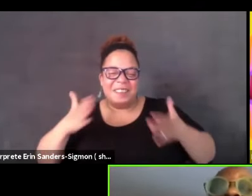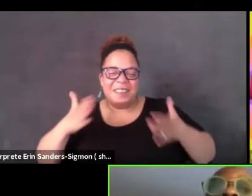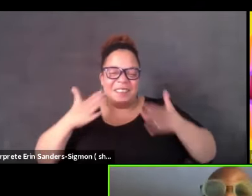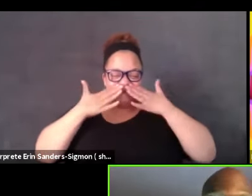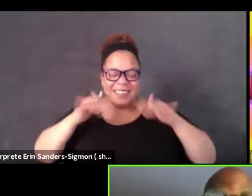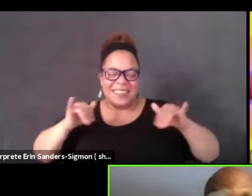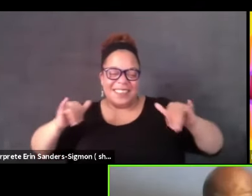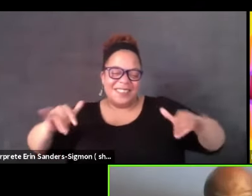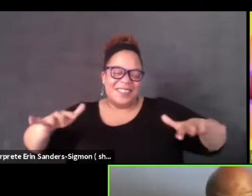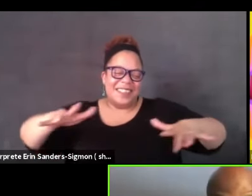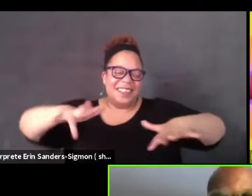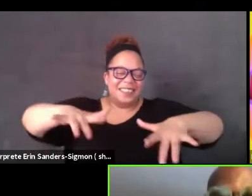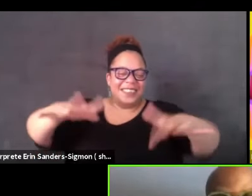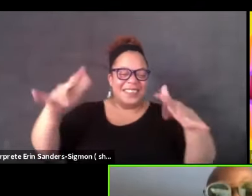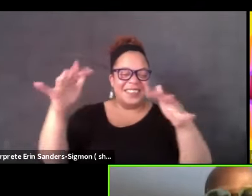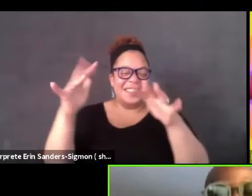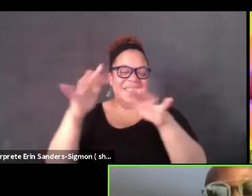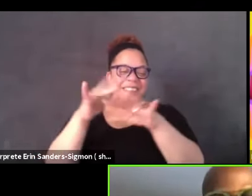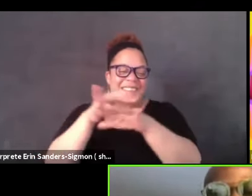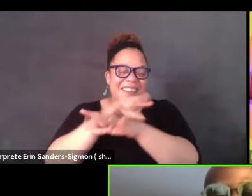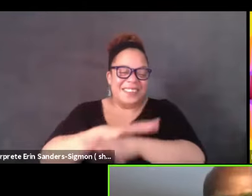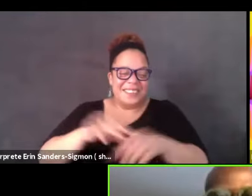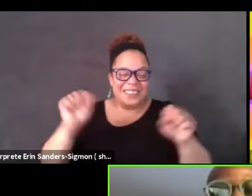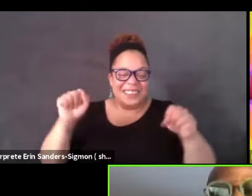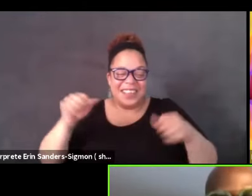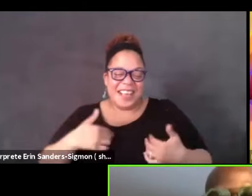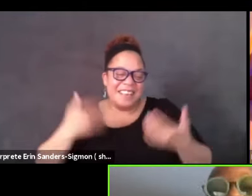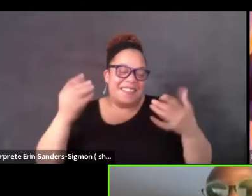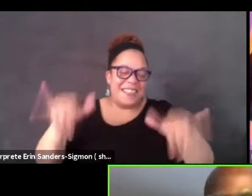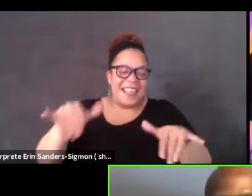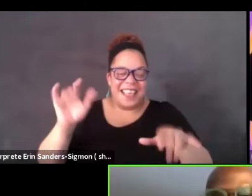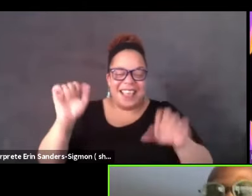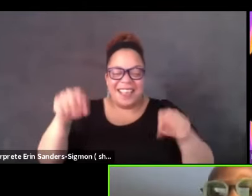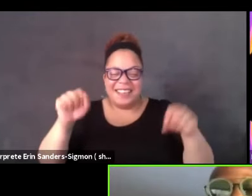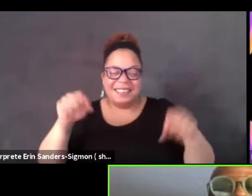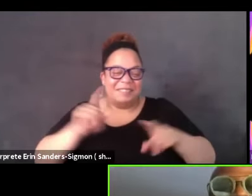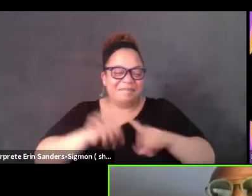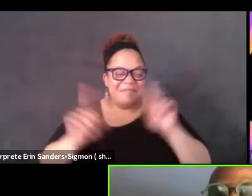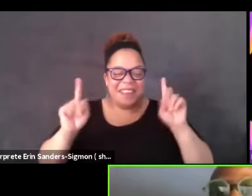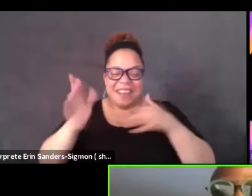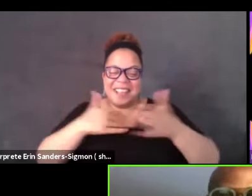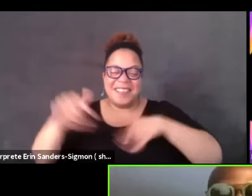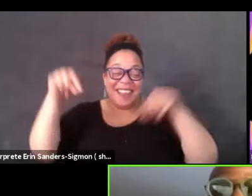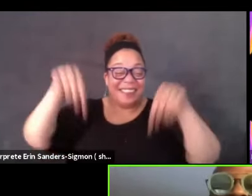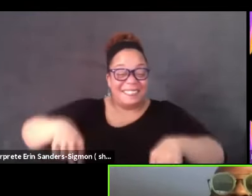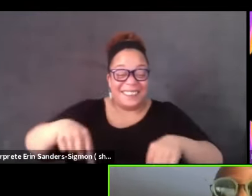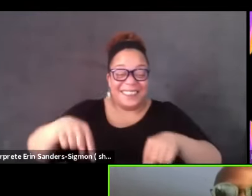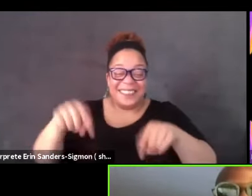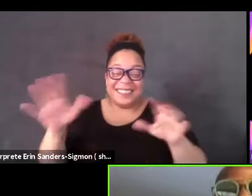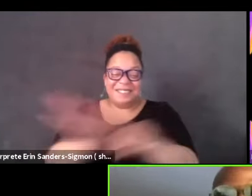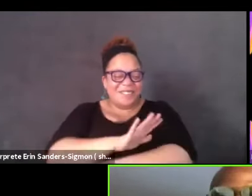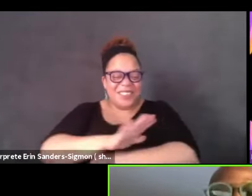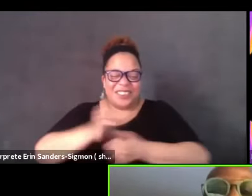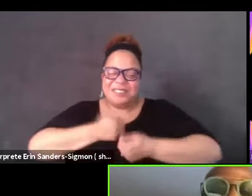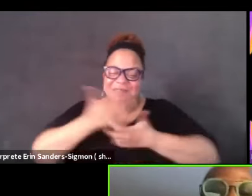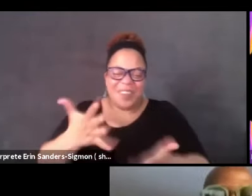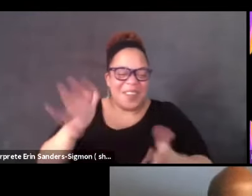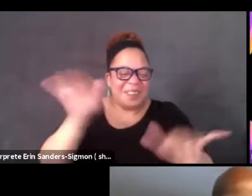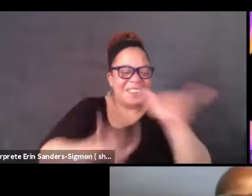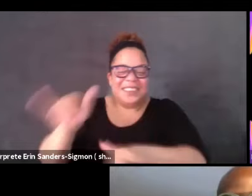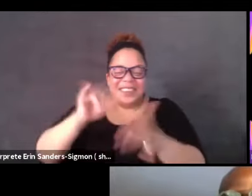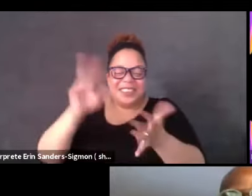So yes, it is a full-on poetry reading. We have incredible judges, we have an incredible host,